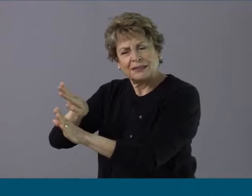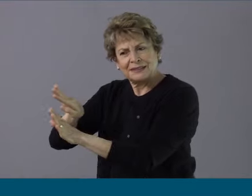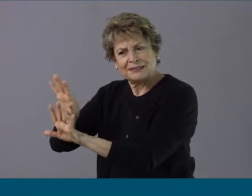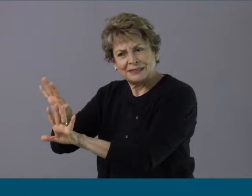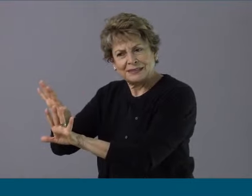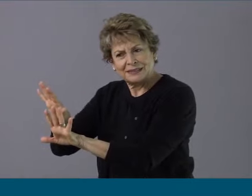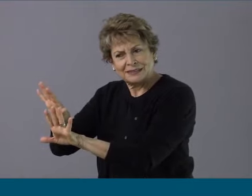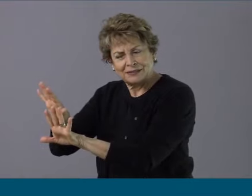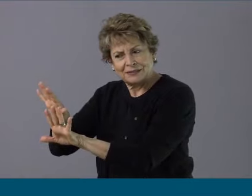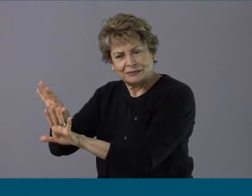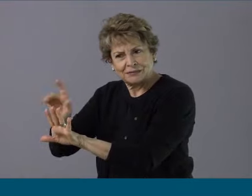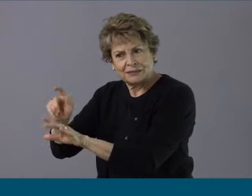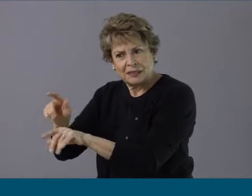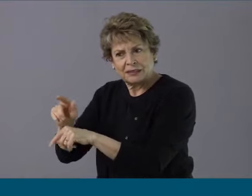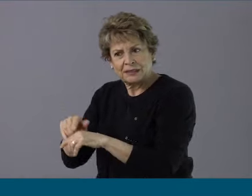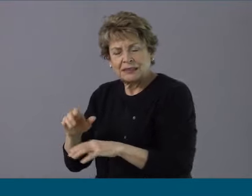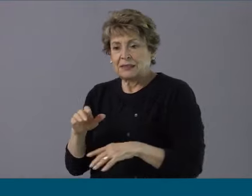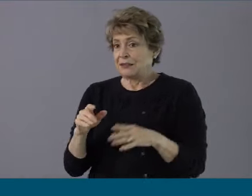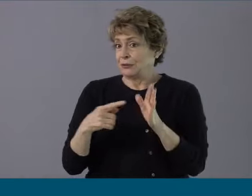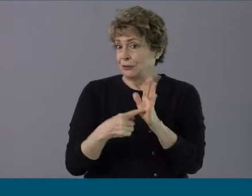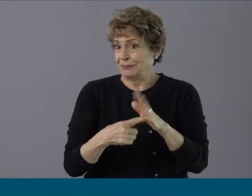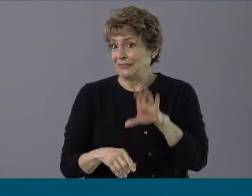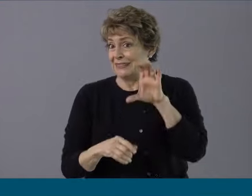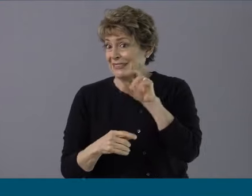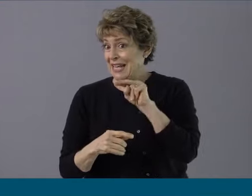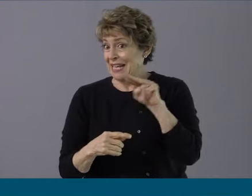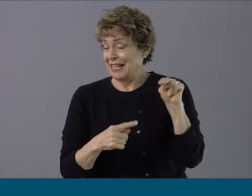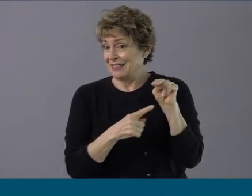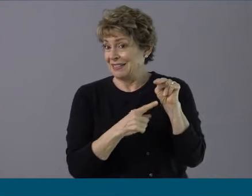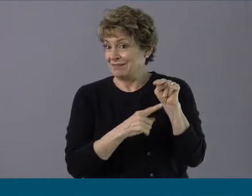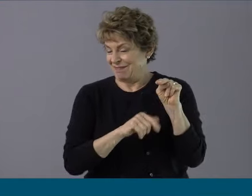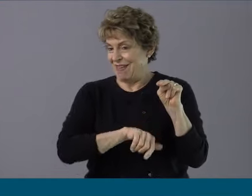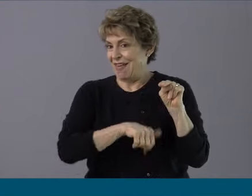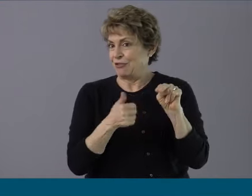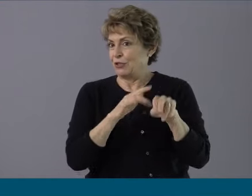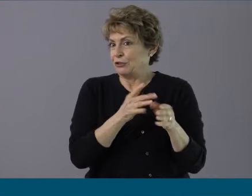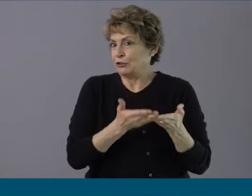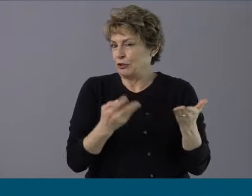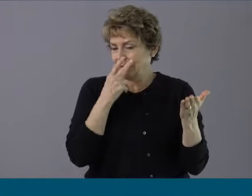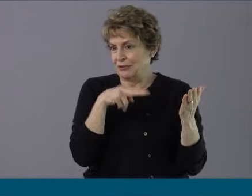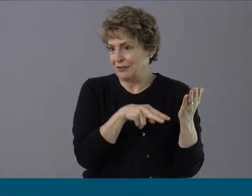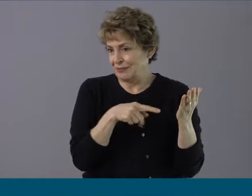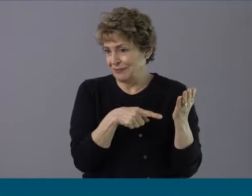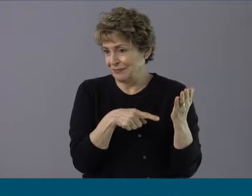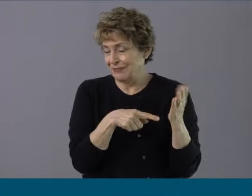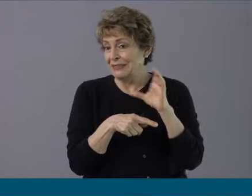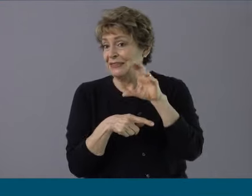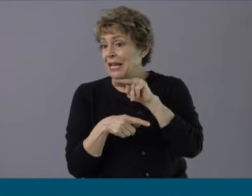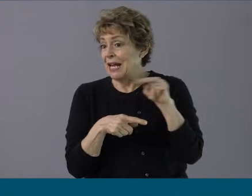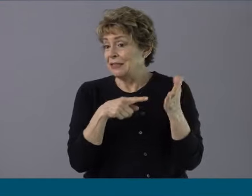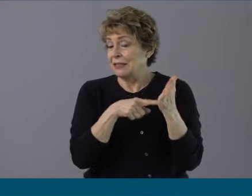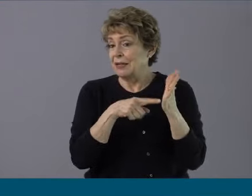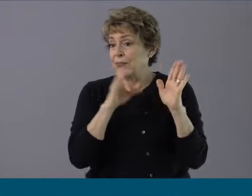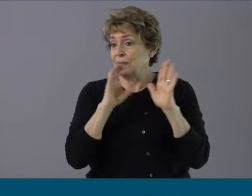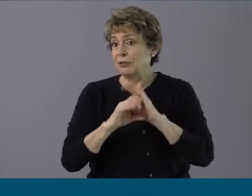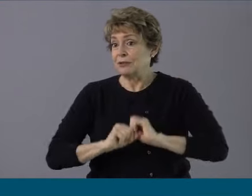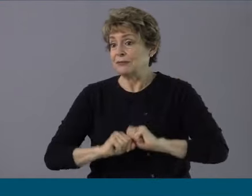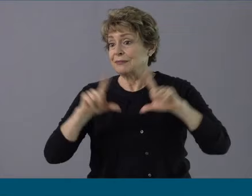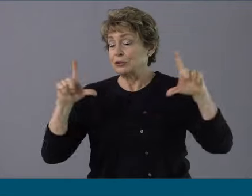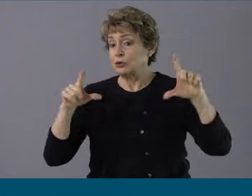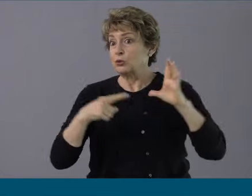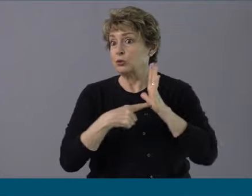Here you can see that where it's red or burgundy, it's rising. Where